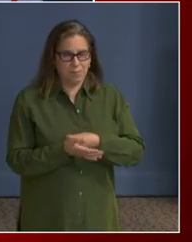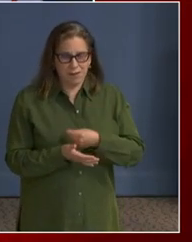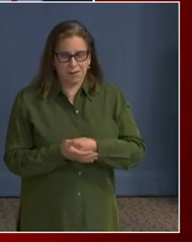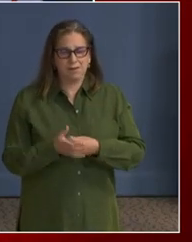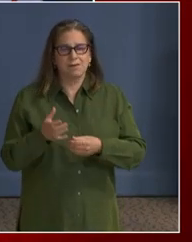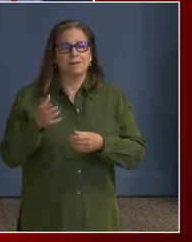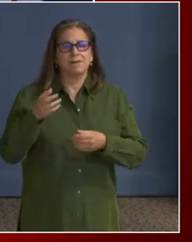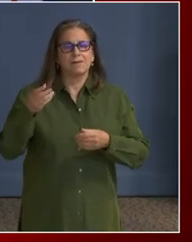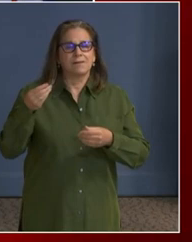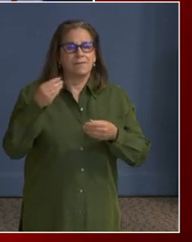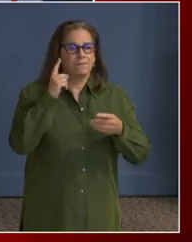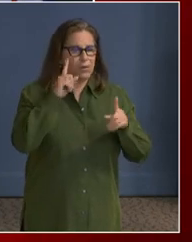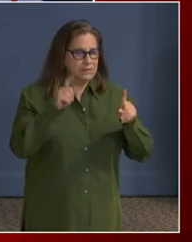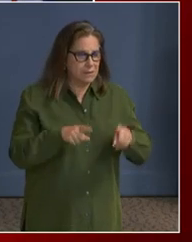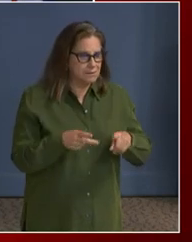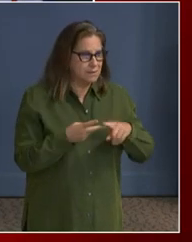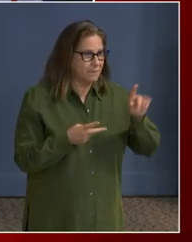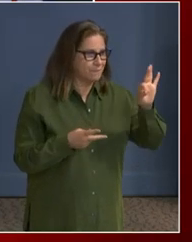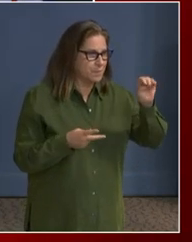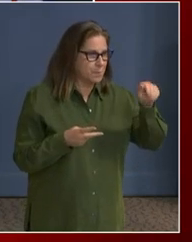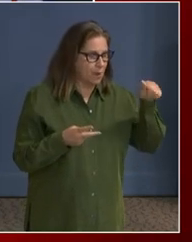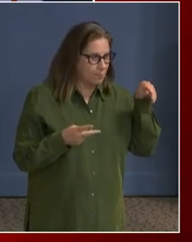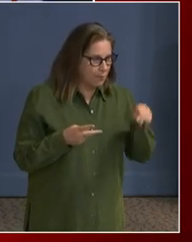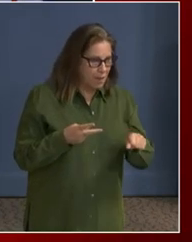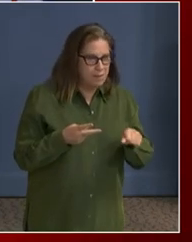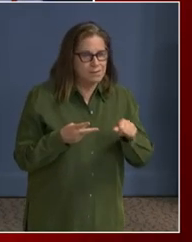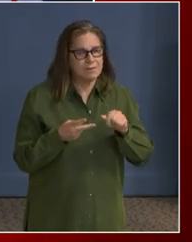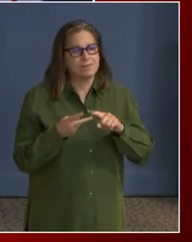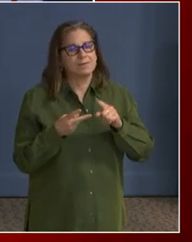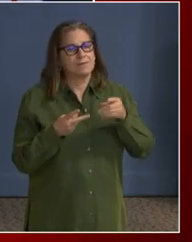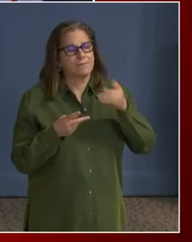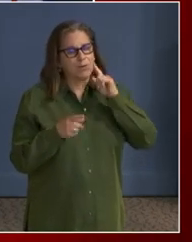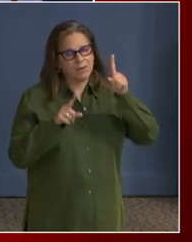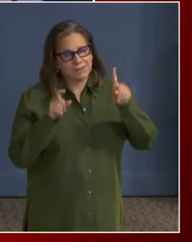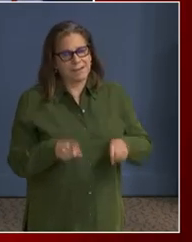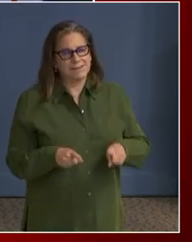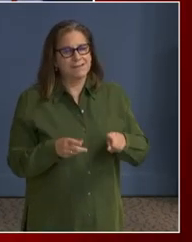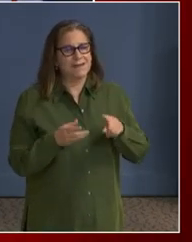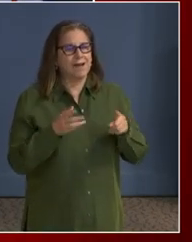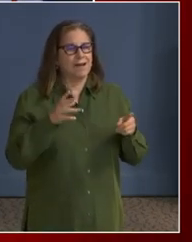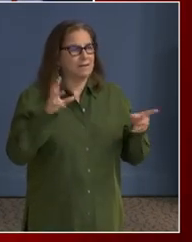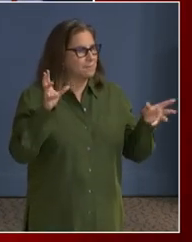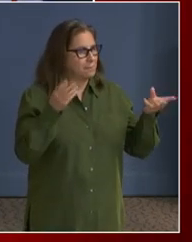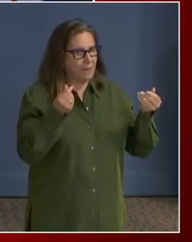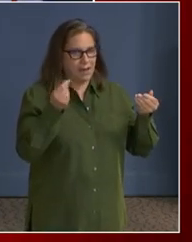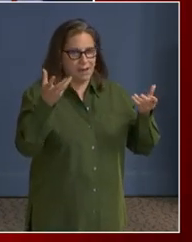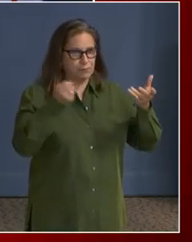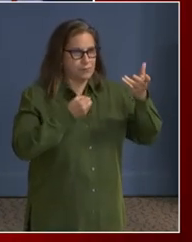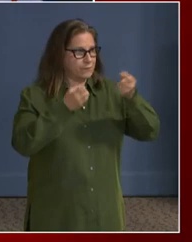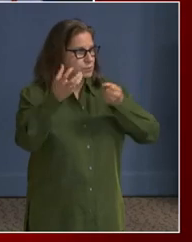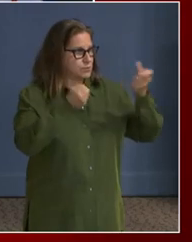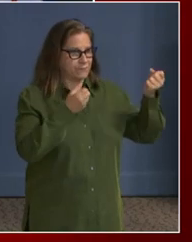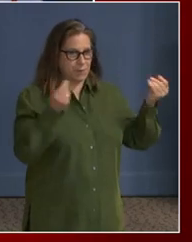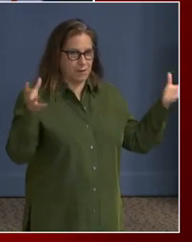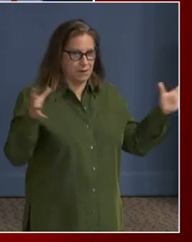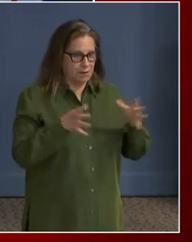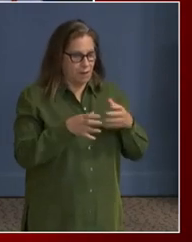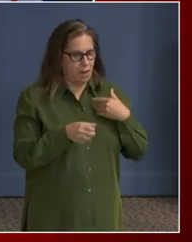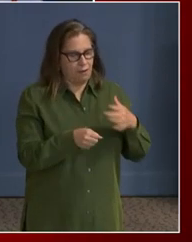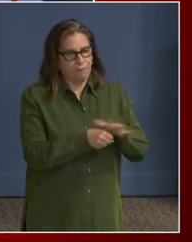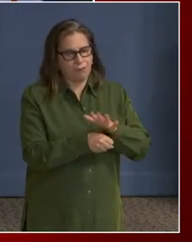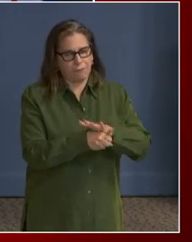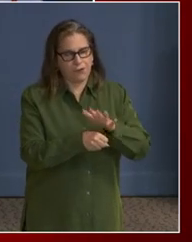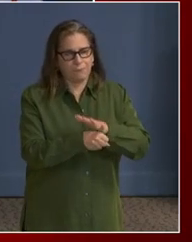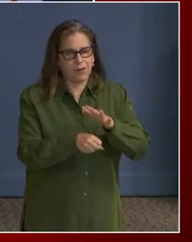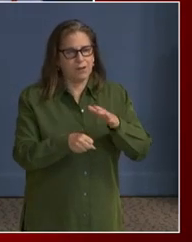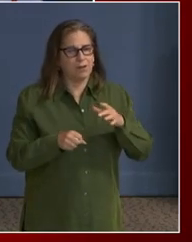FEMA covers certain parts of our expenses for testing. So the costs all around the testing things are all covered under some kind of reimbursement, may not be